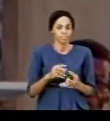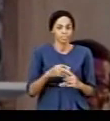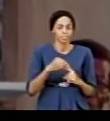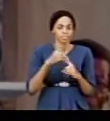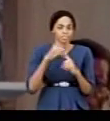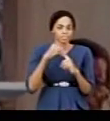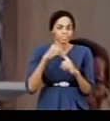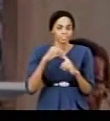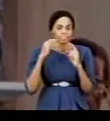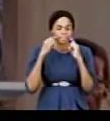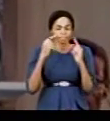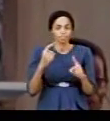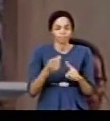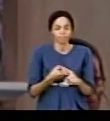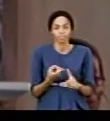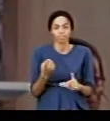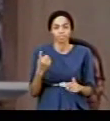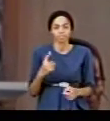media.